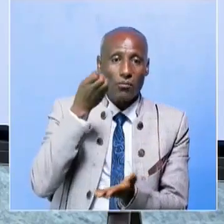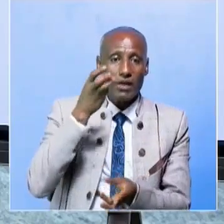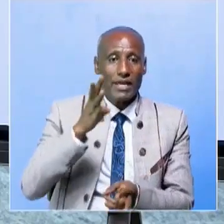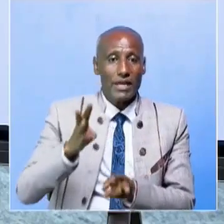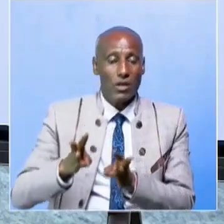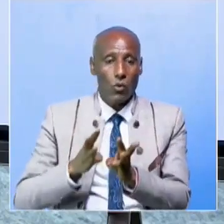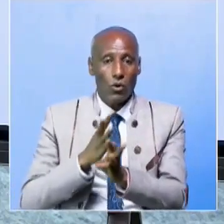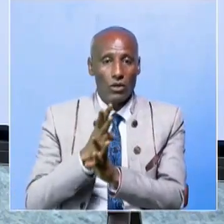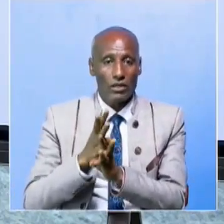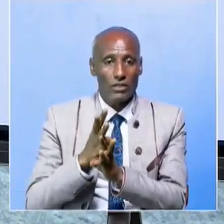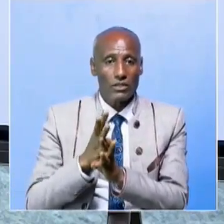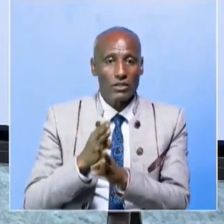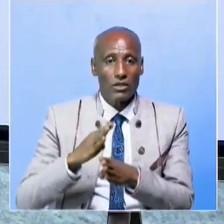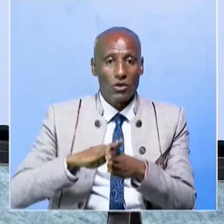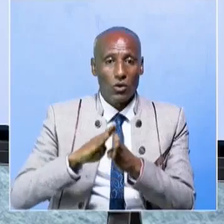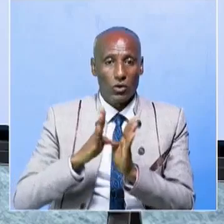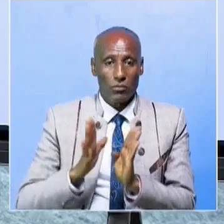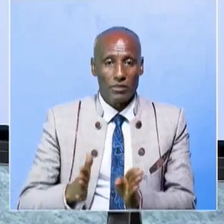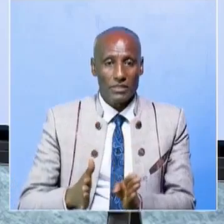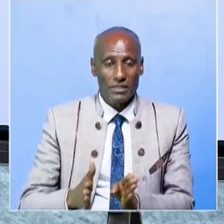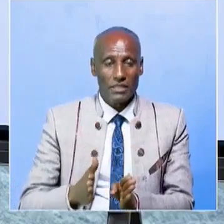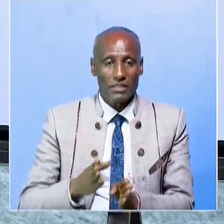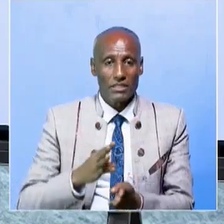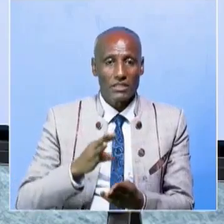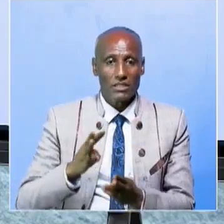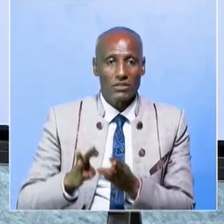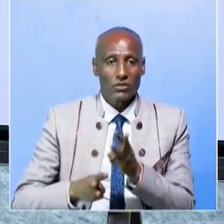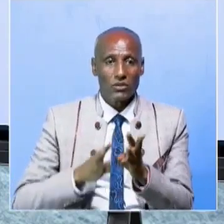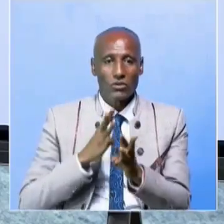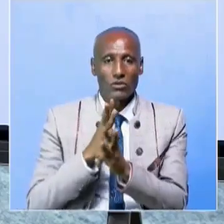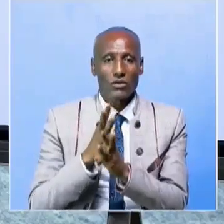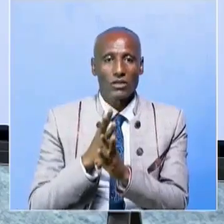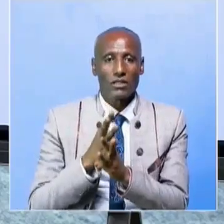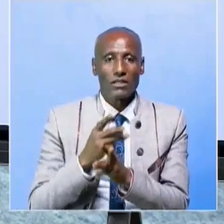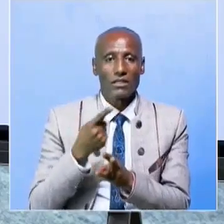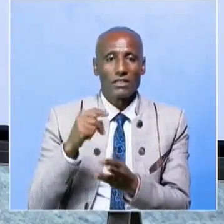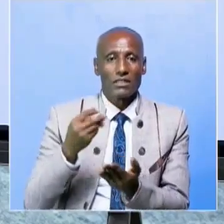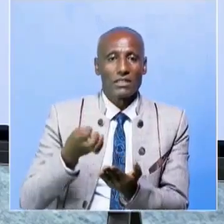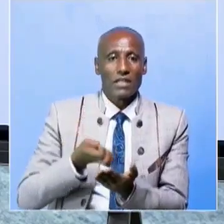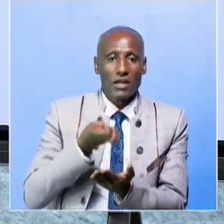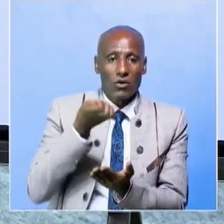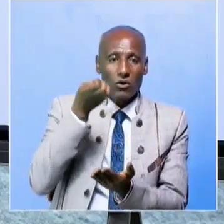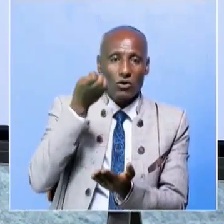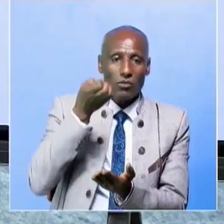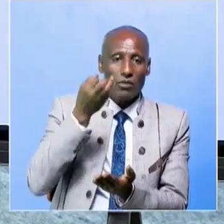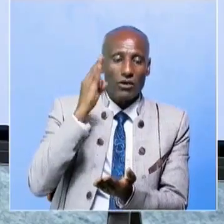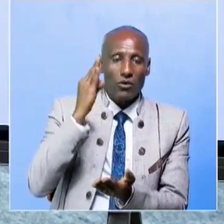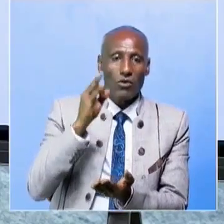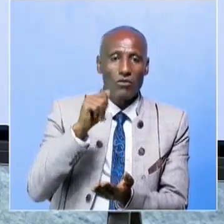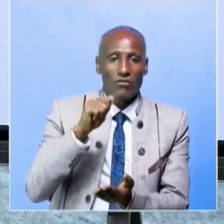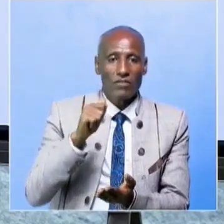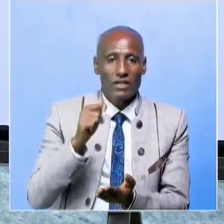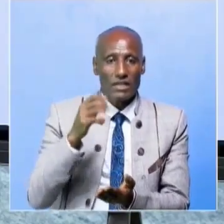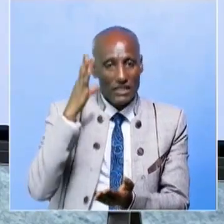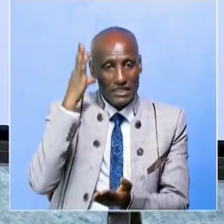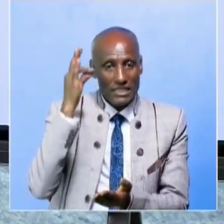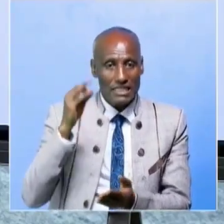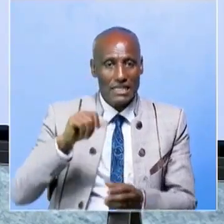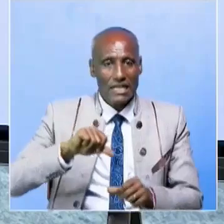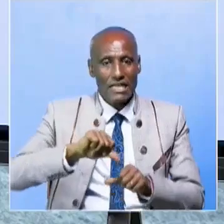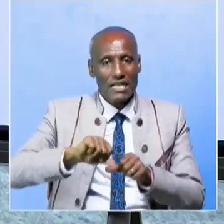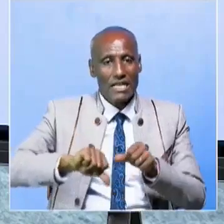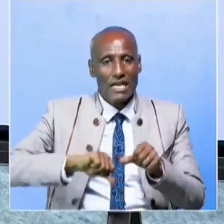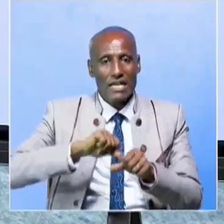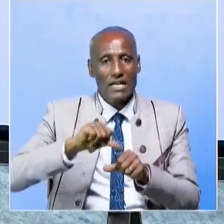They use this word to describe how the economy or the business of a certain area or of a